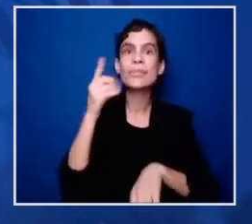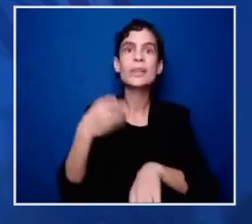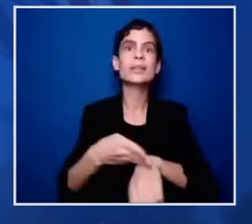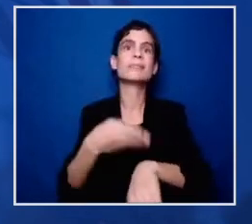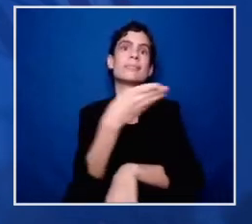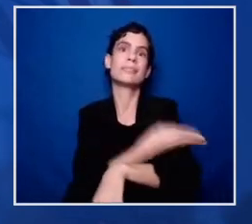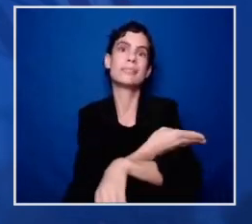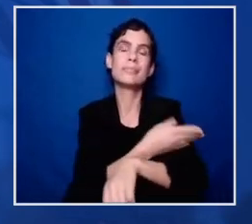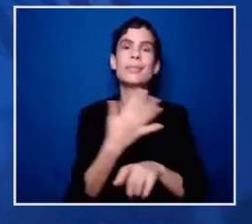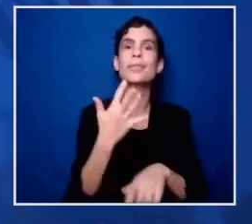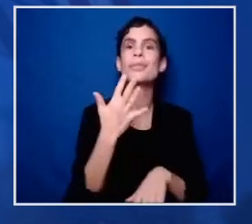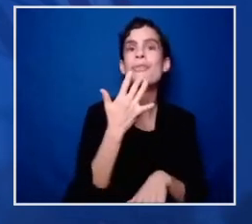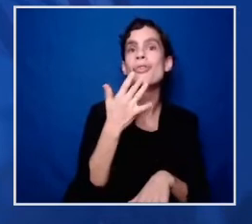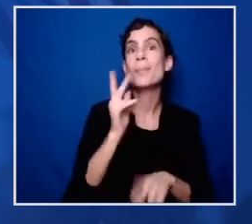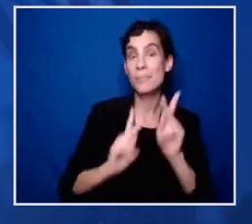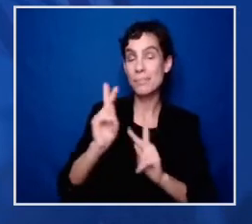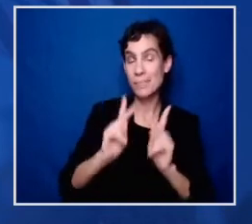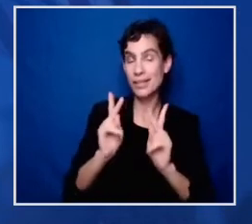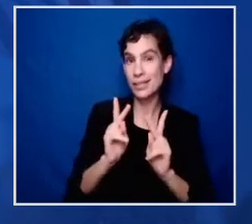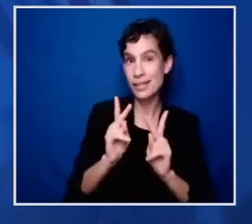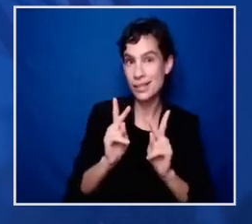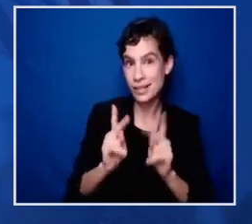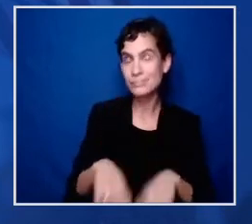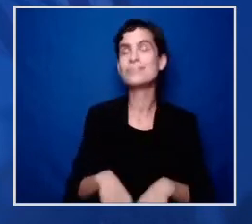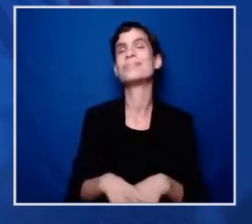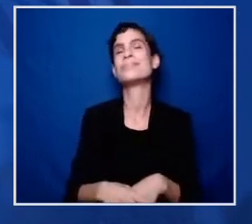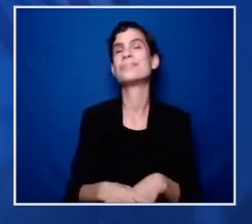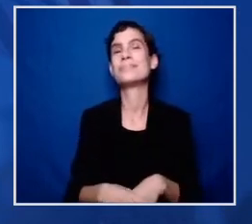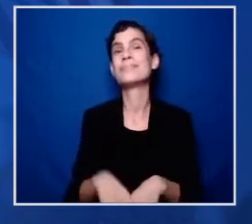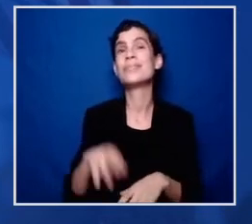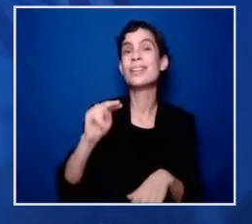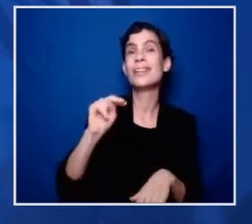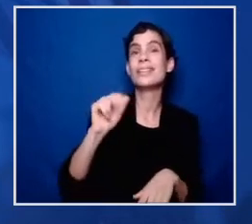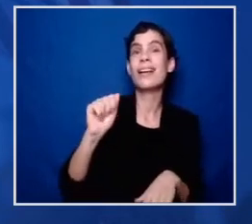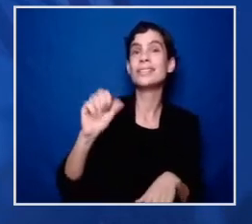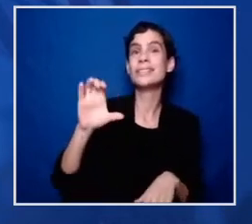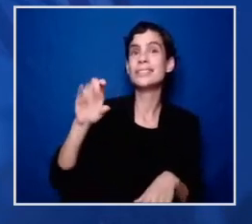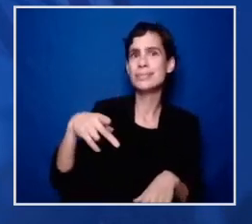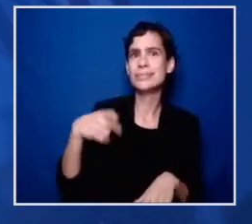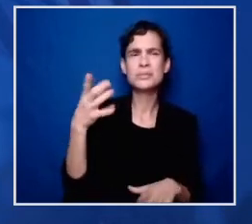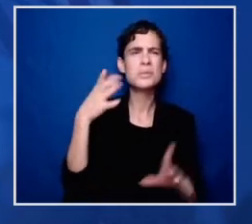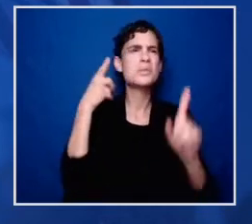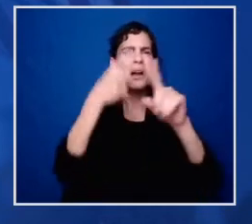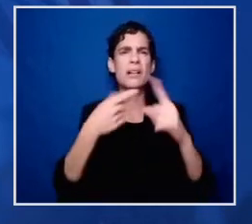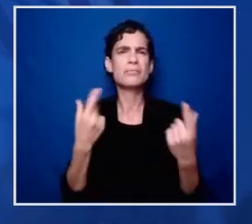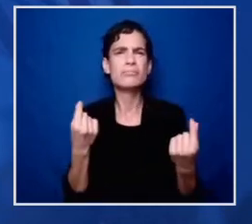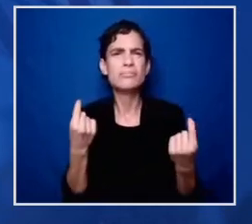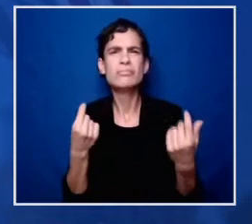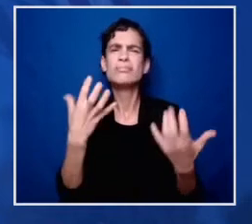activism, the NAACP strives to ensure the health and well-being of all.